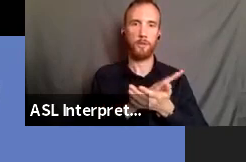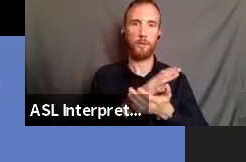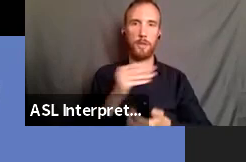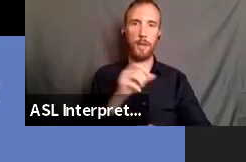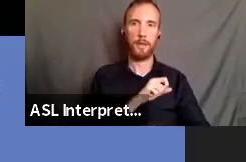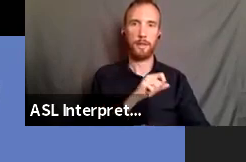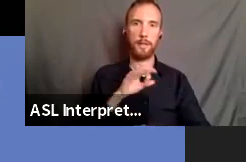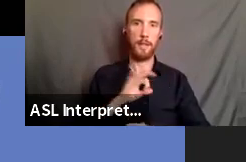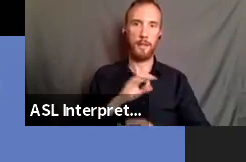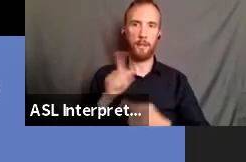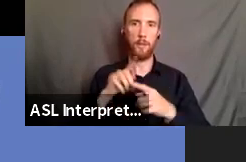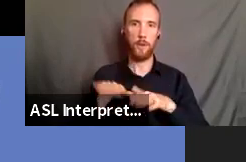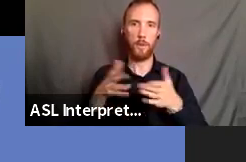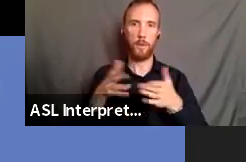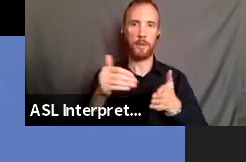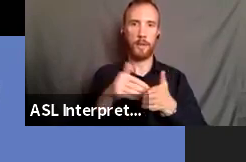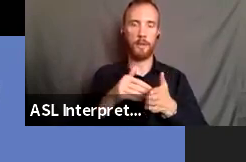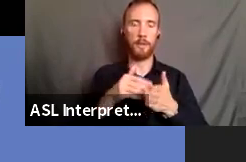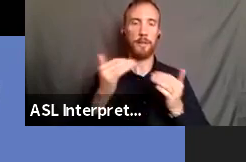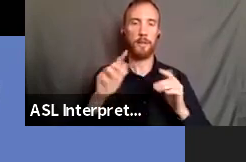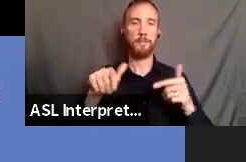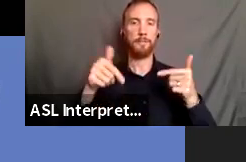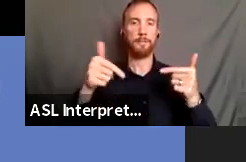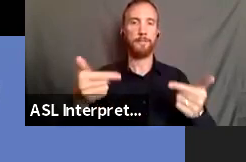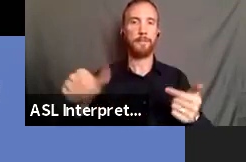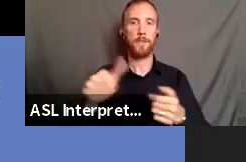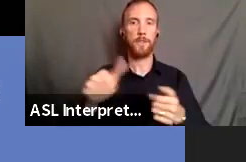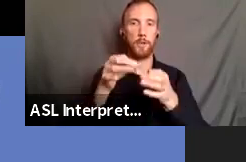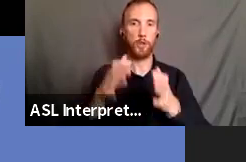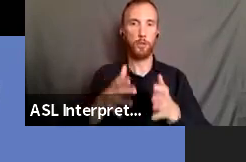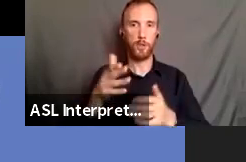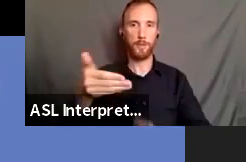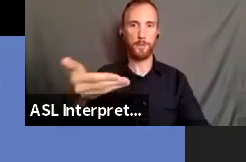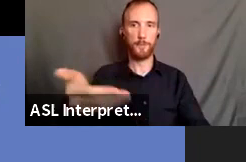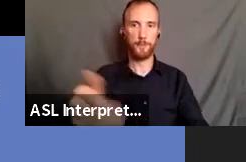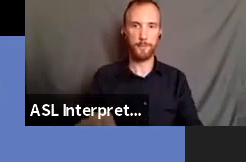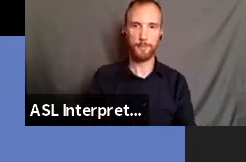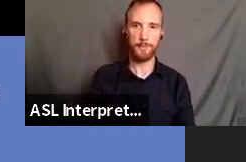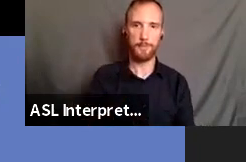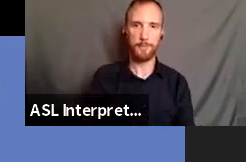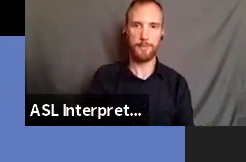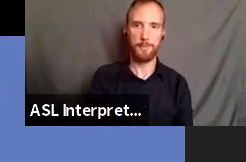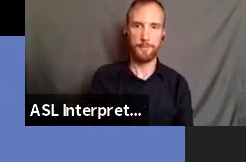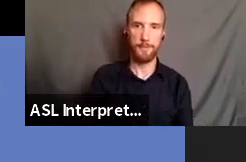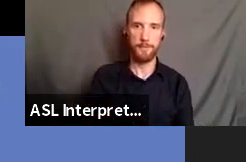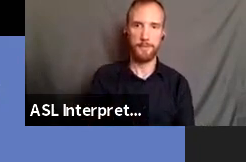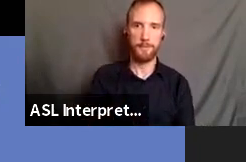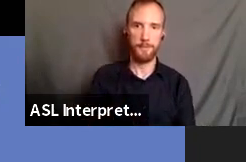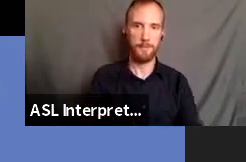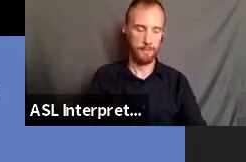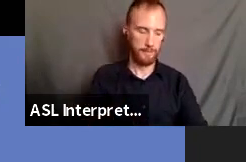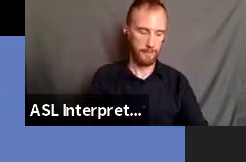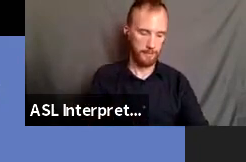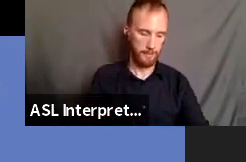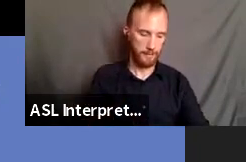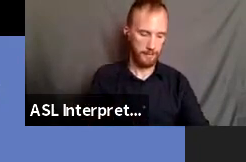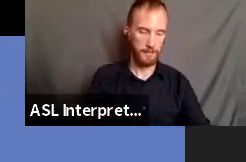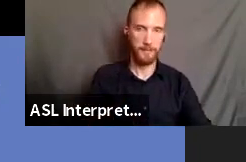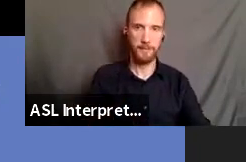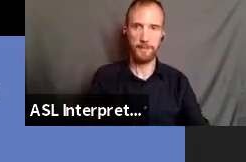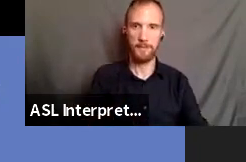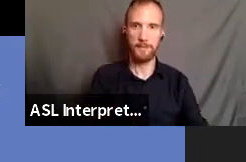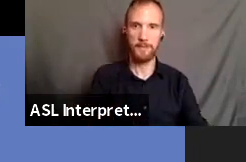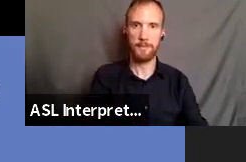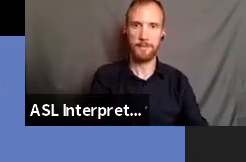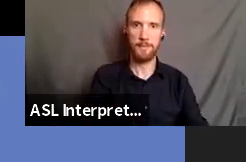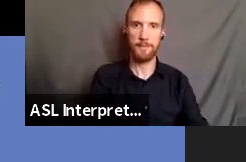in school reopening first to share a little bit about the research behind this project we know that the research around trauma and i was listening